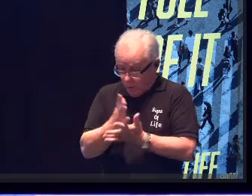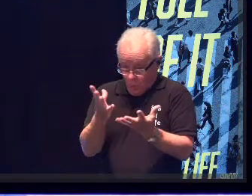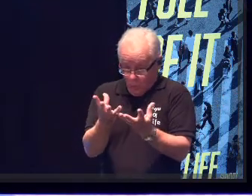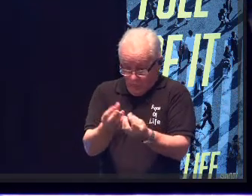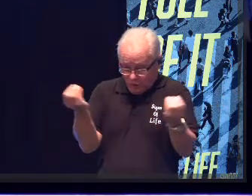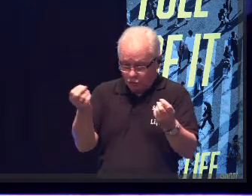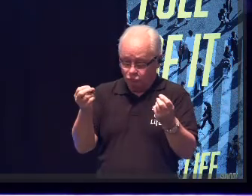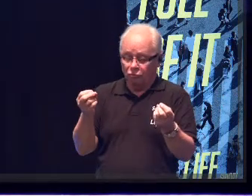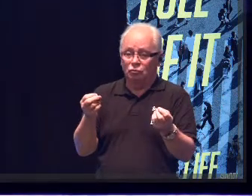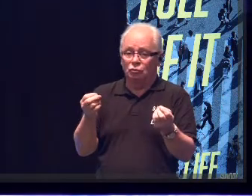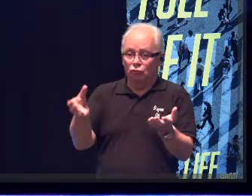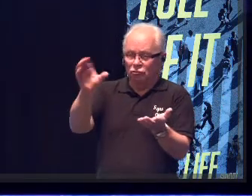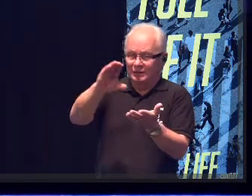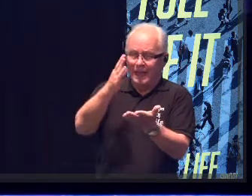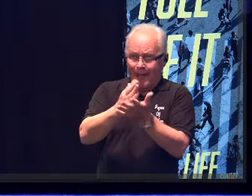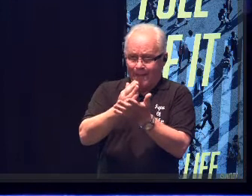grace is mean.